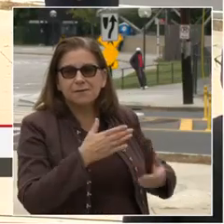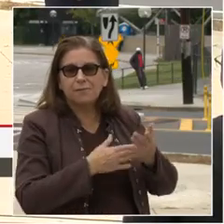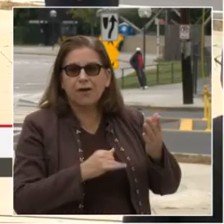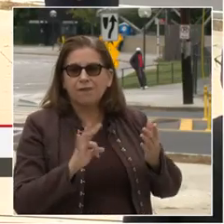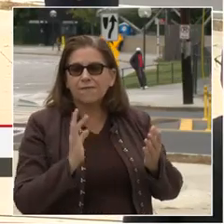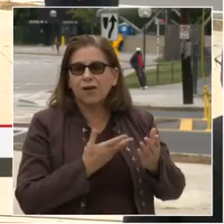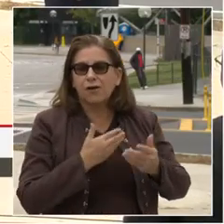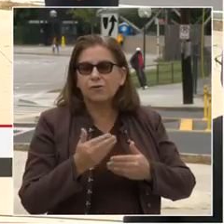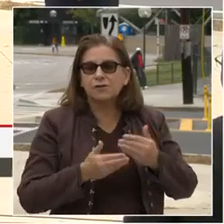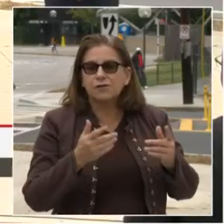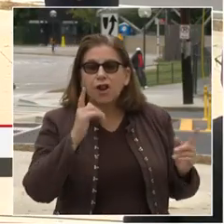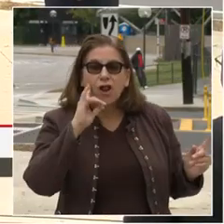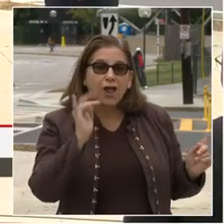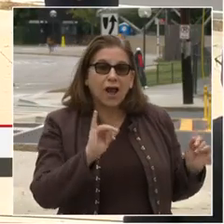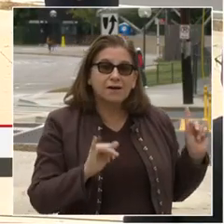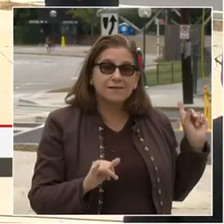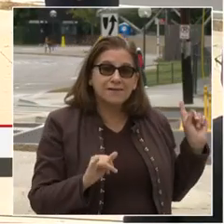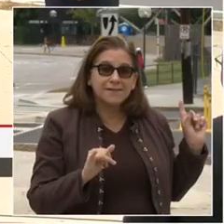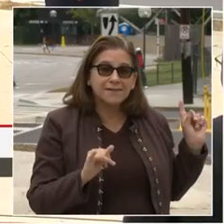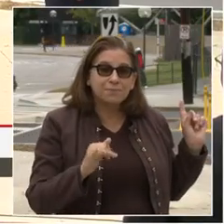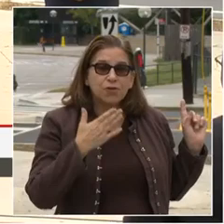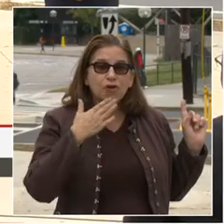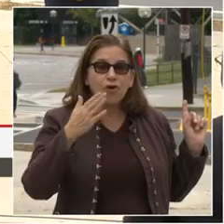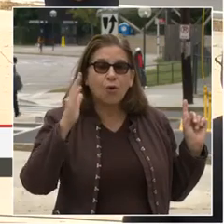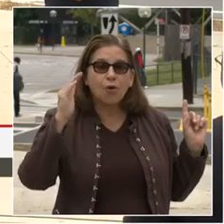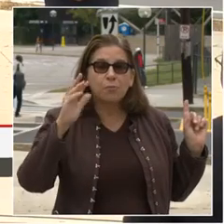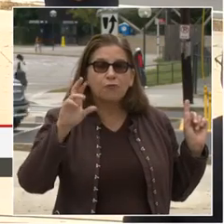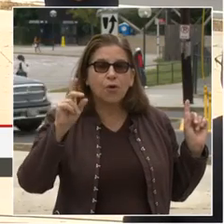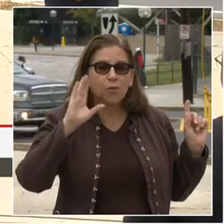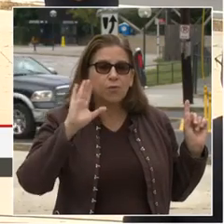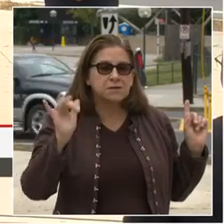that was active and had not been completed. But one of the